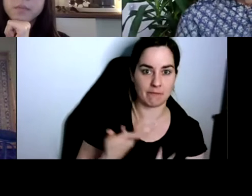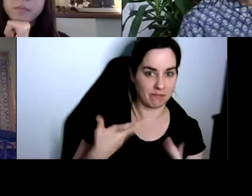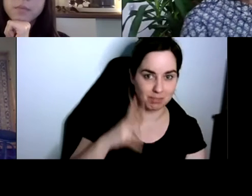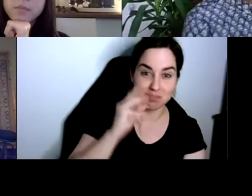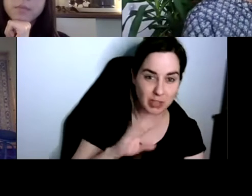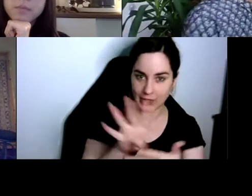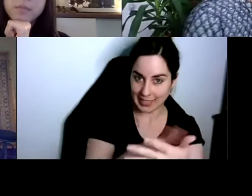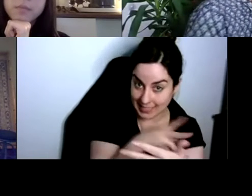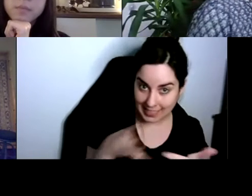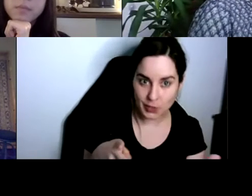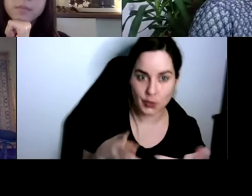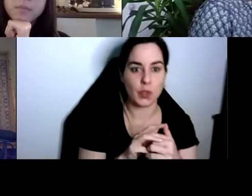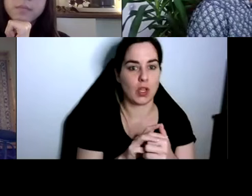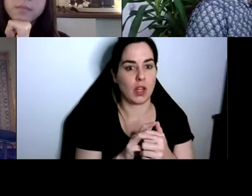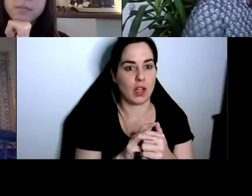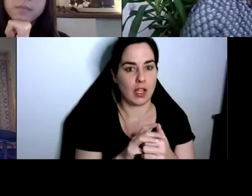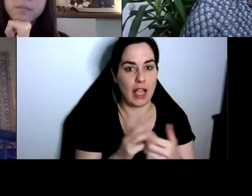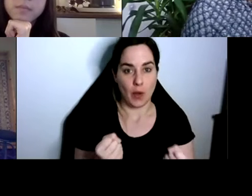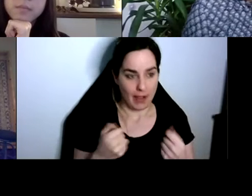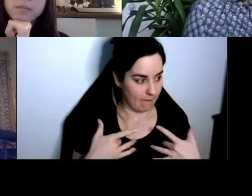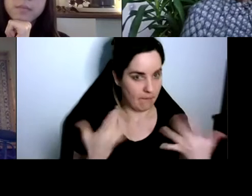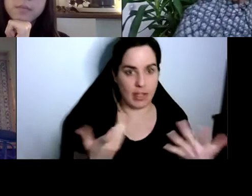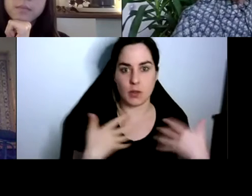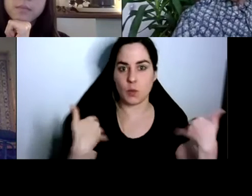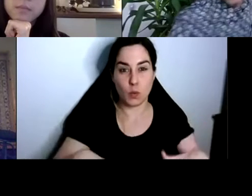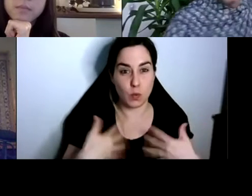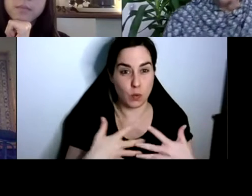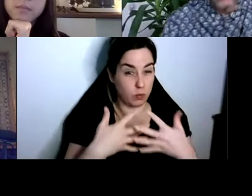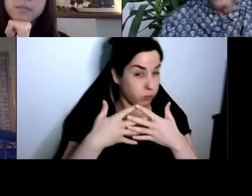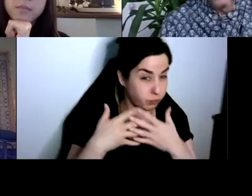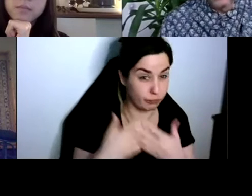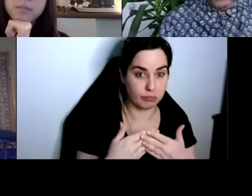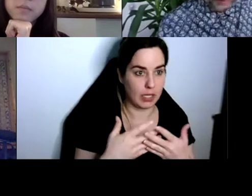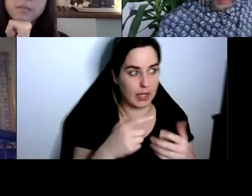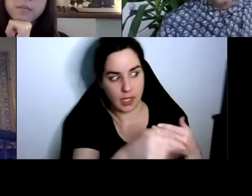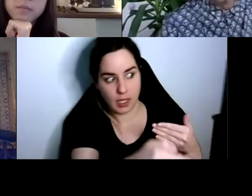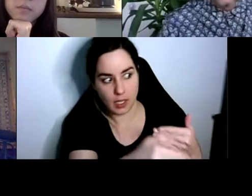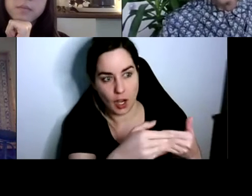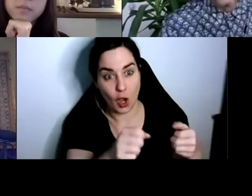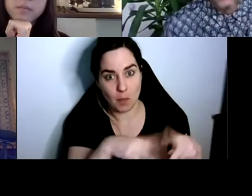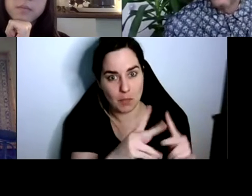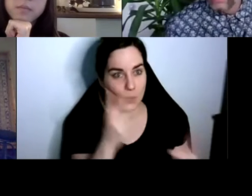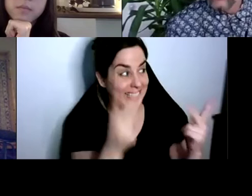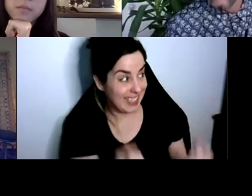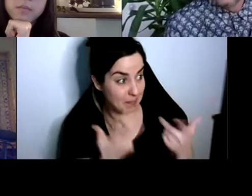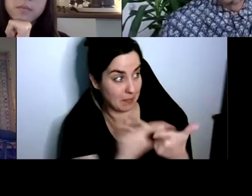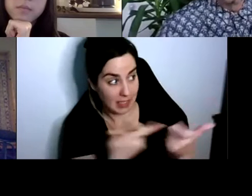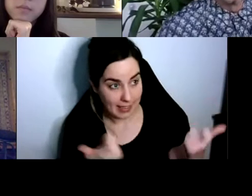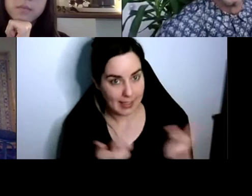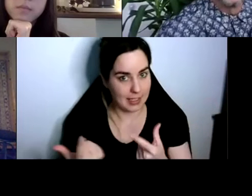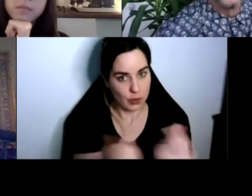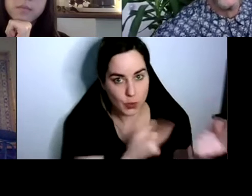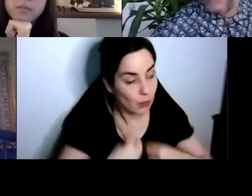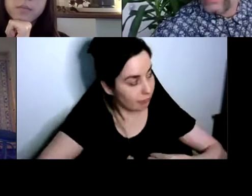the condensation of events being a rare opportunity to see many things and to get